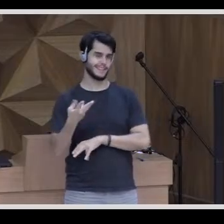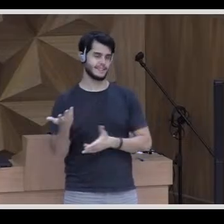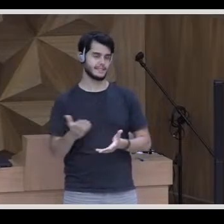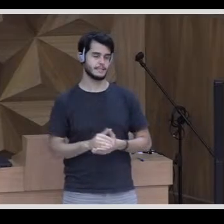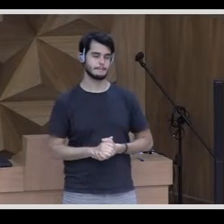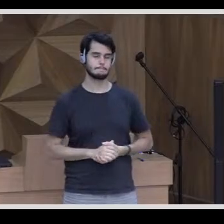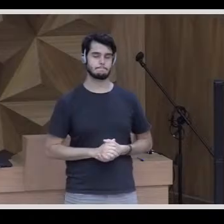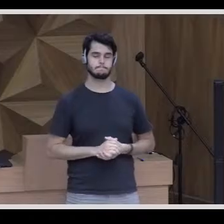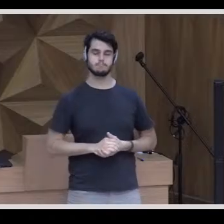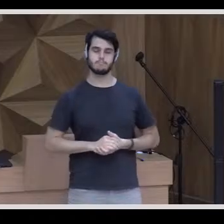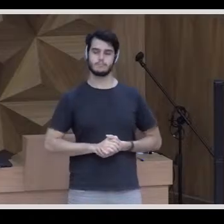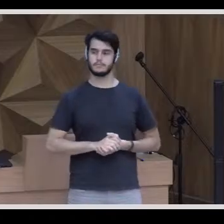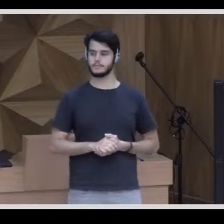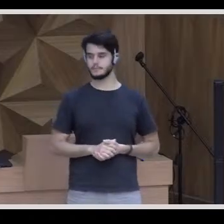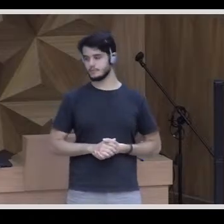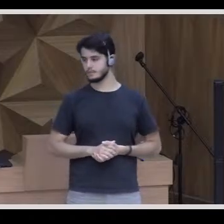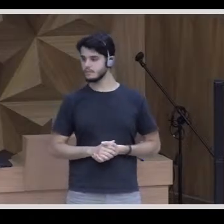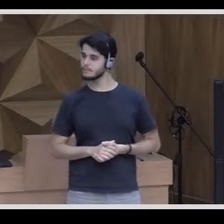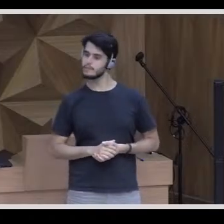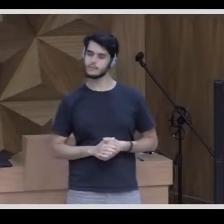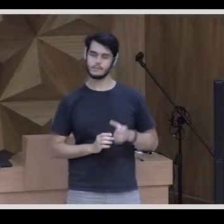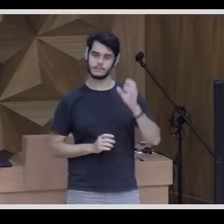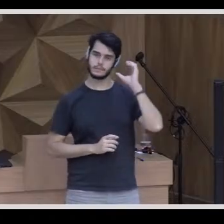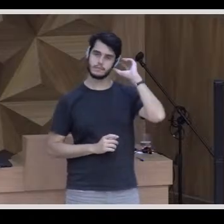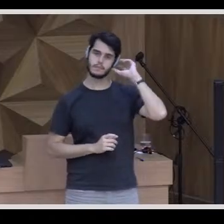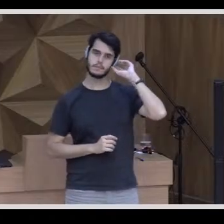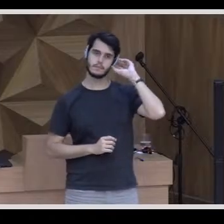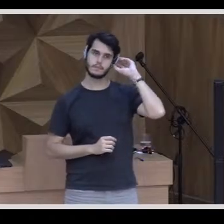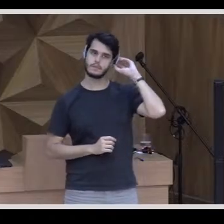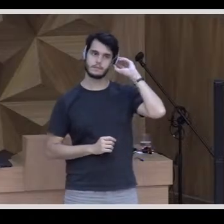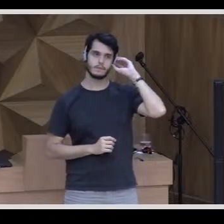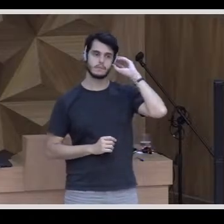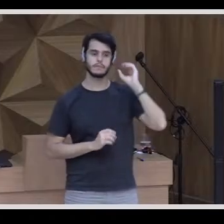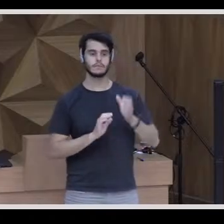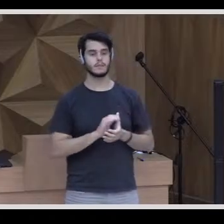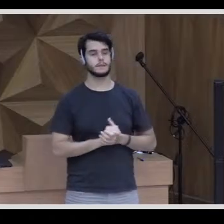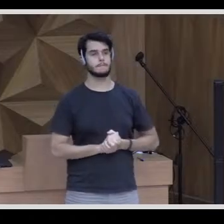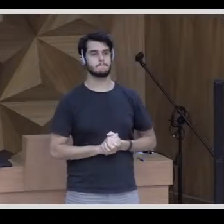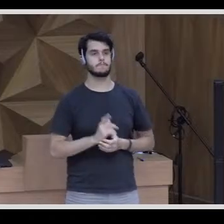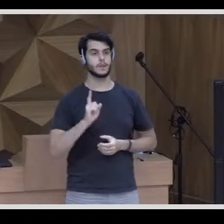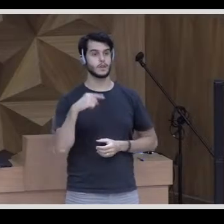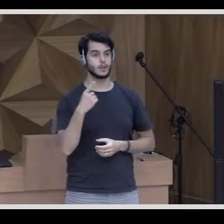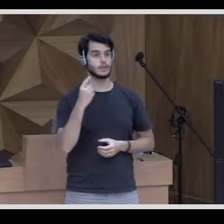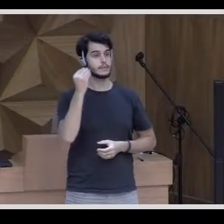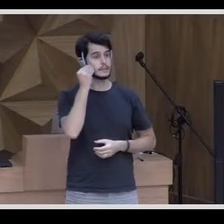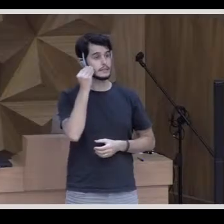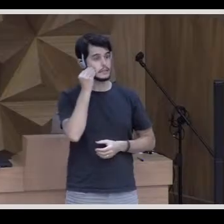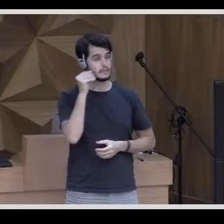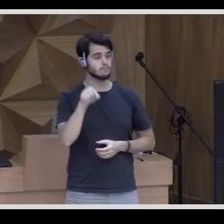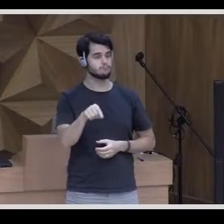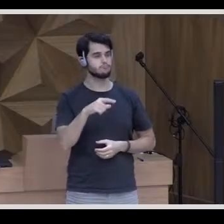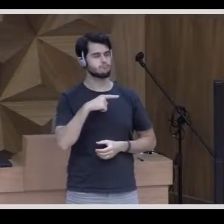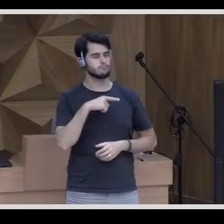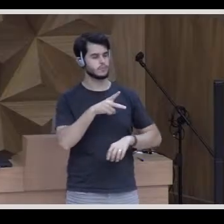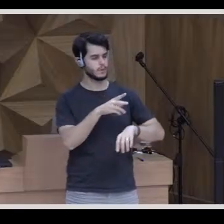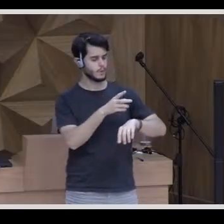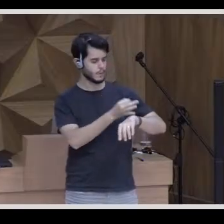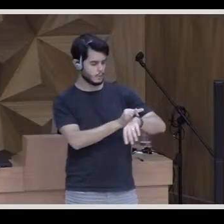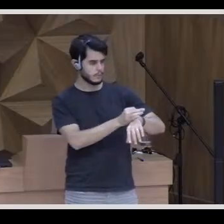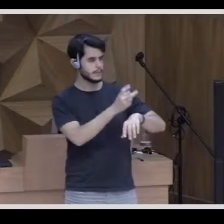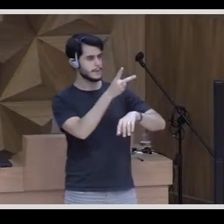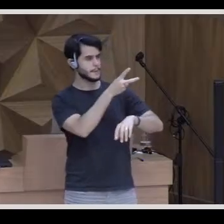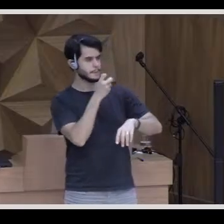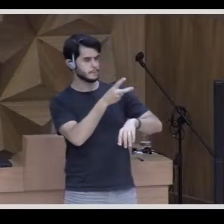technology. And we tested hundreds of these trackers, and we set out, we thought, right, what we're going to do is we're going to equip